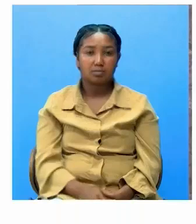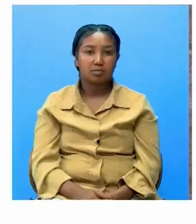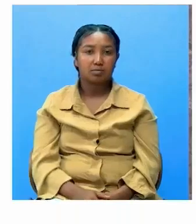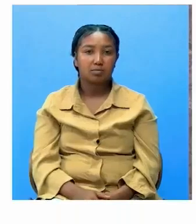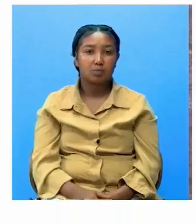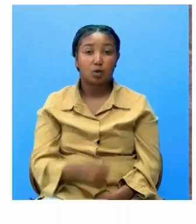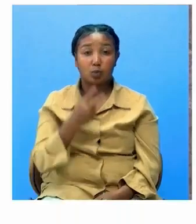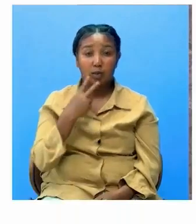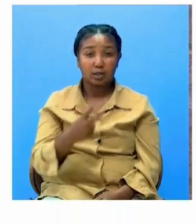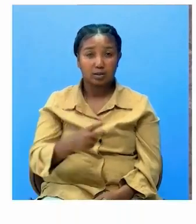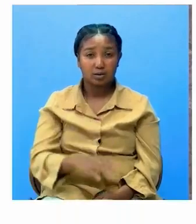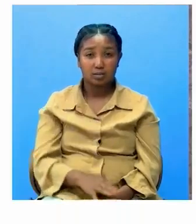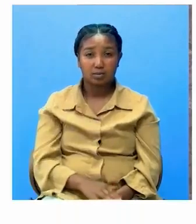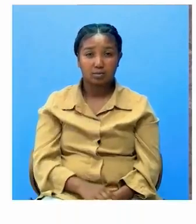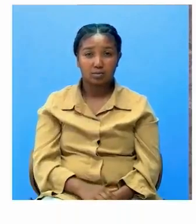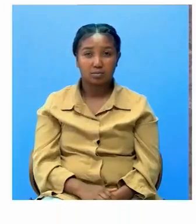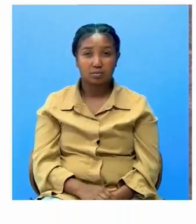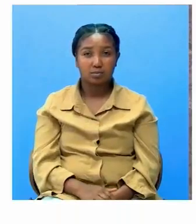look,